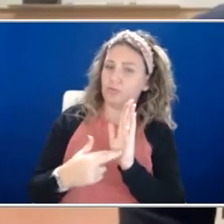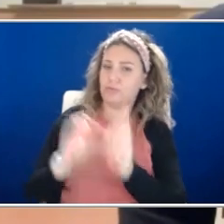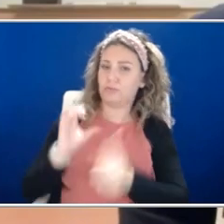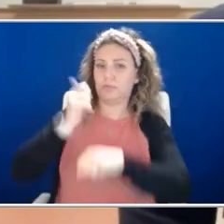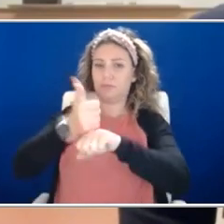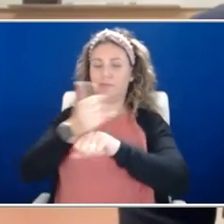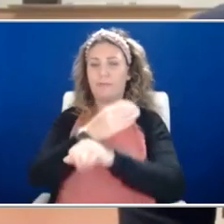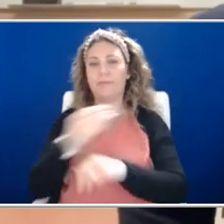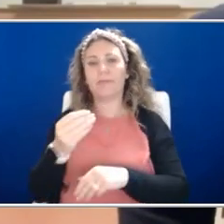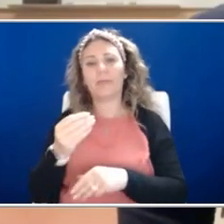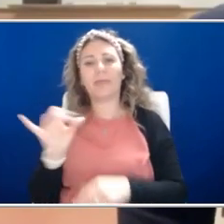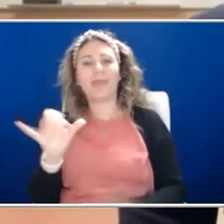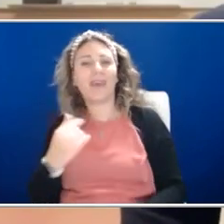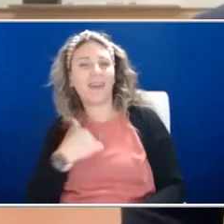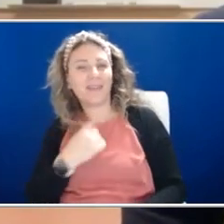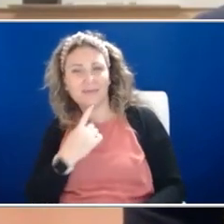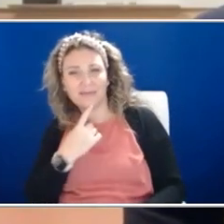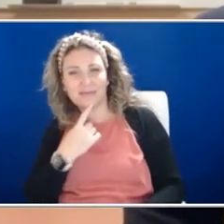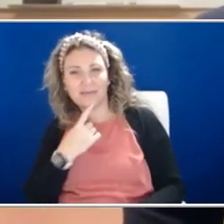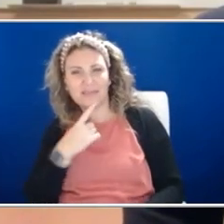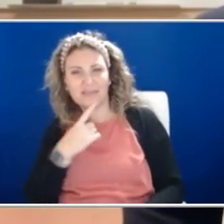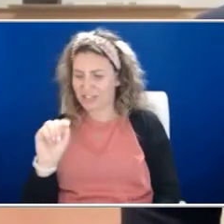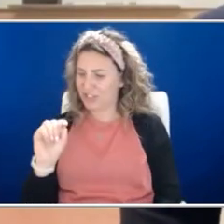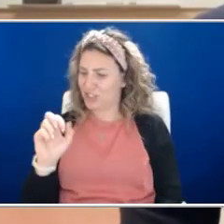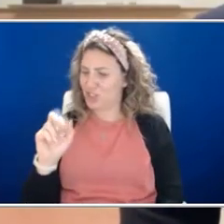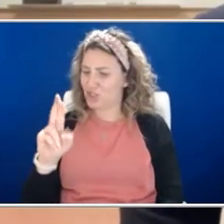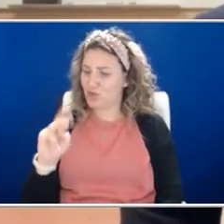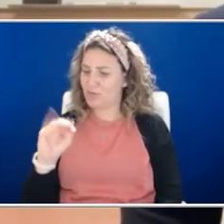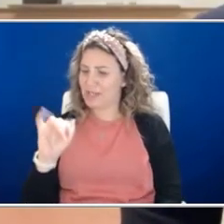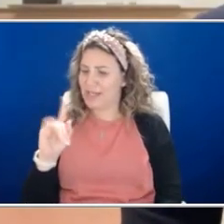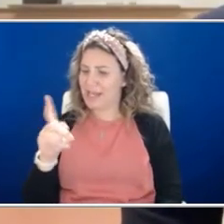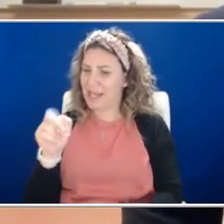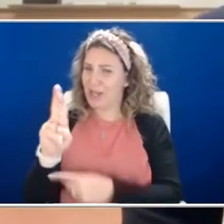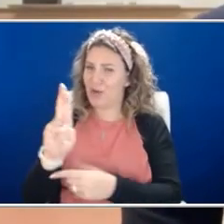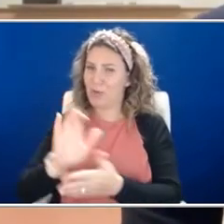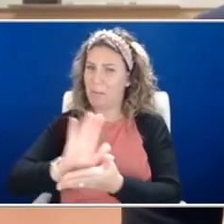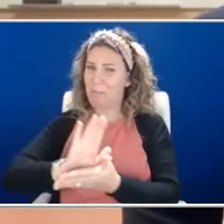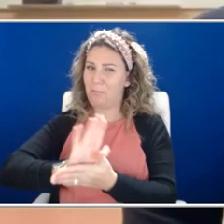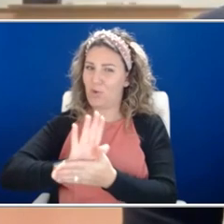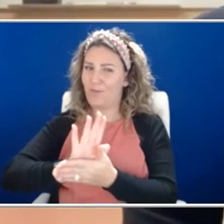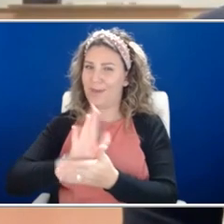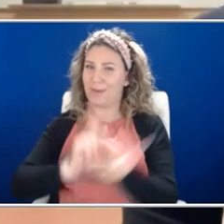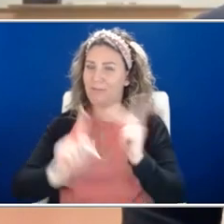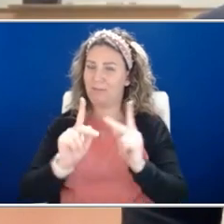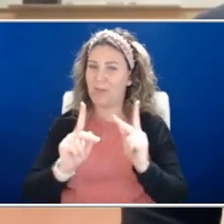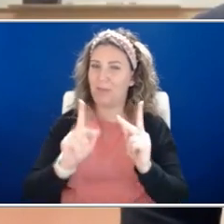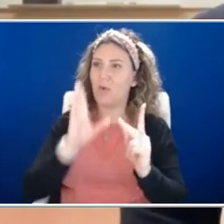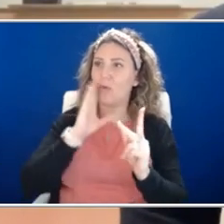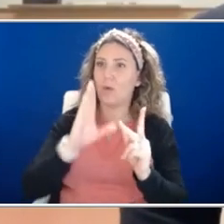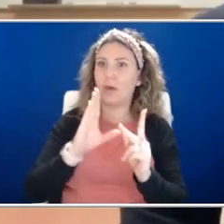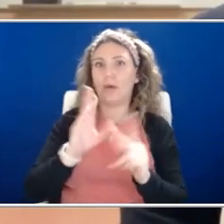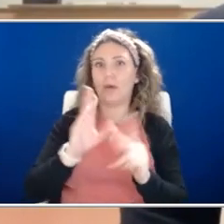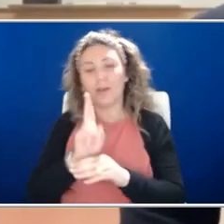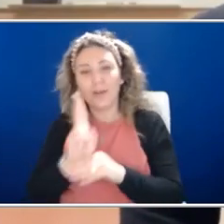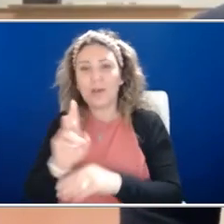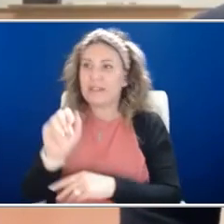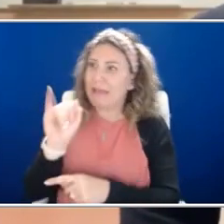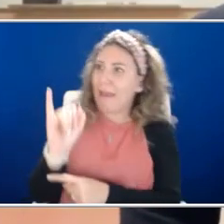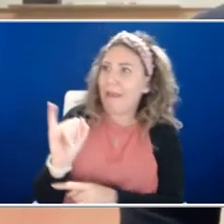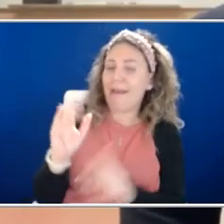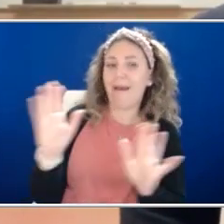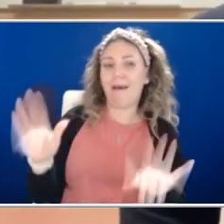said, I think Terminator is probably the movie that most people reference when we're talking about AI. And, you know, I don't know